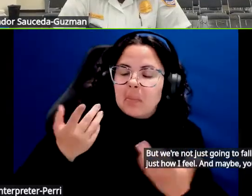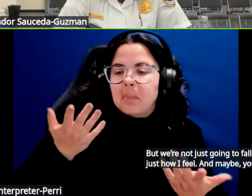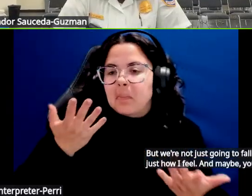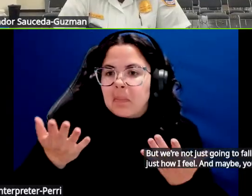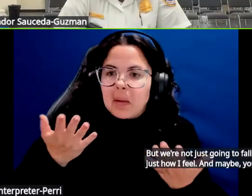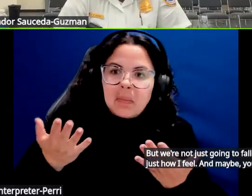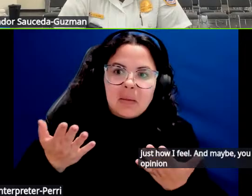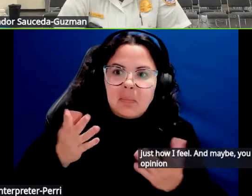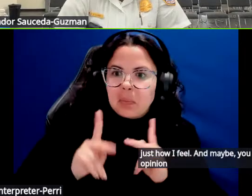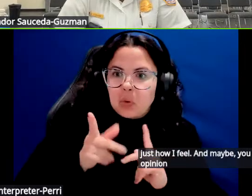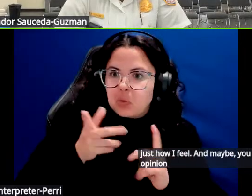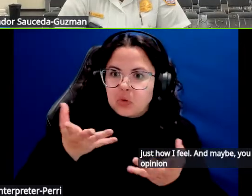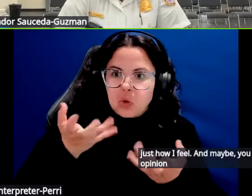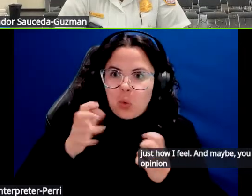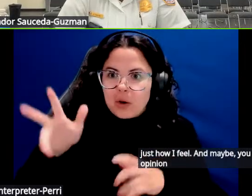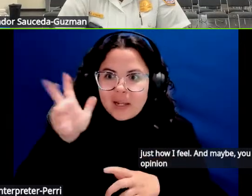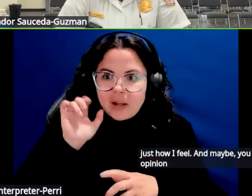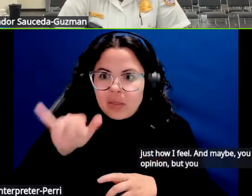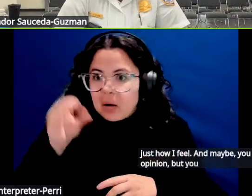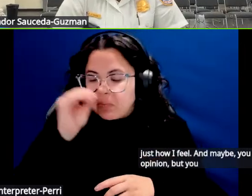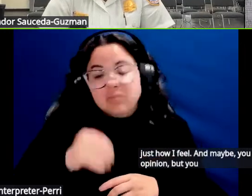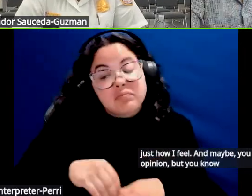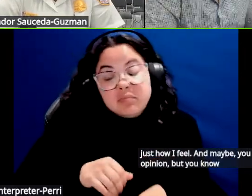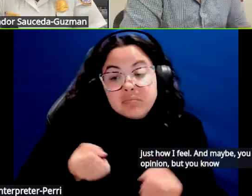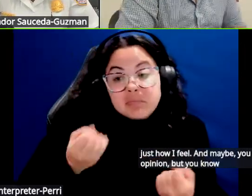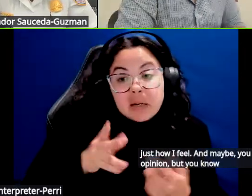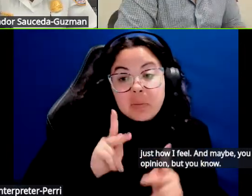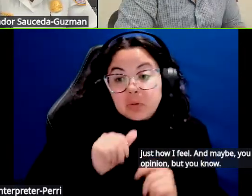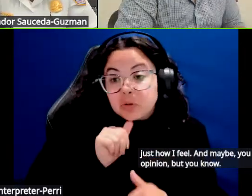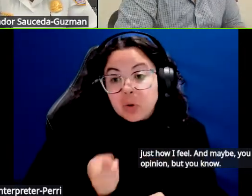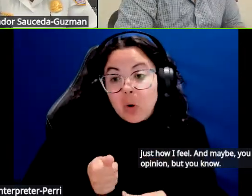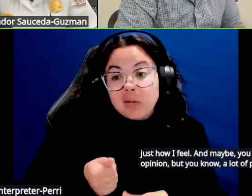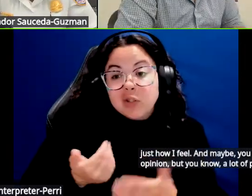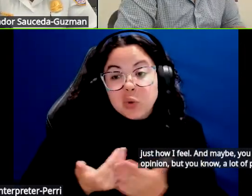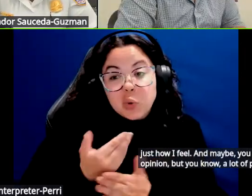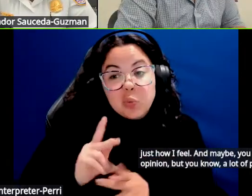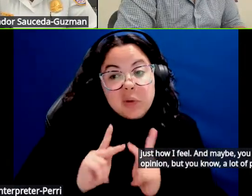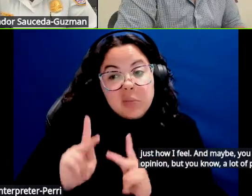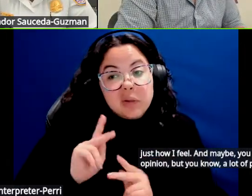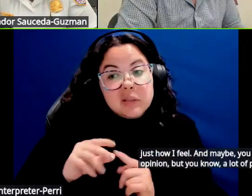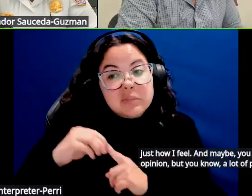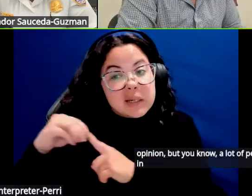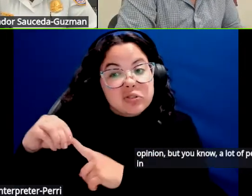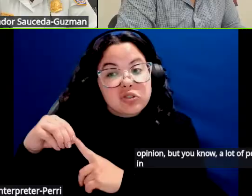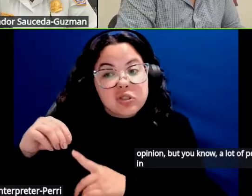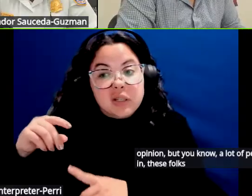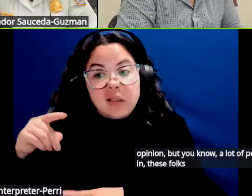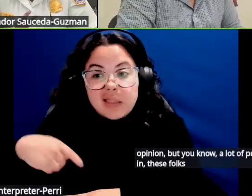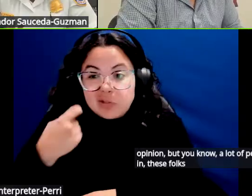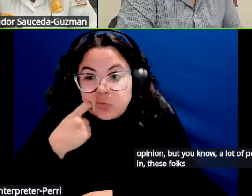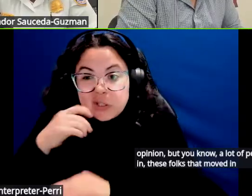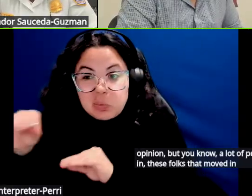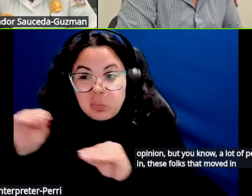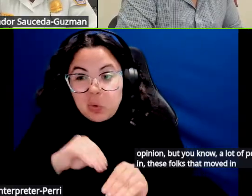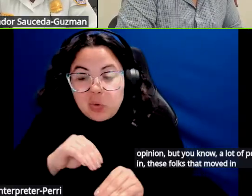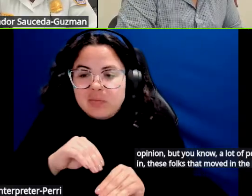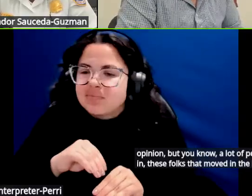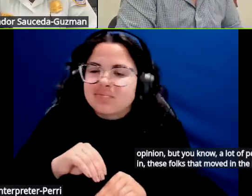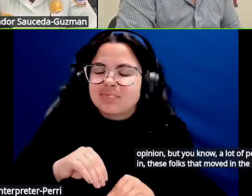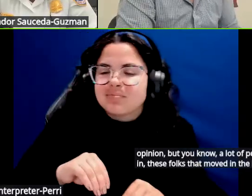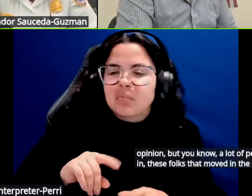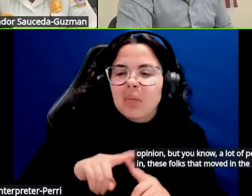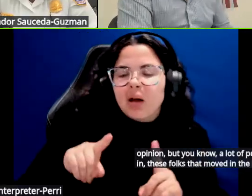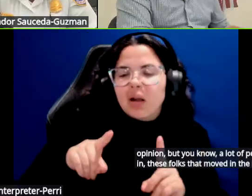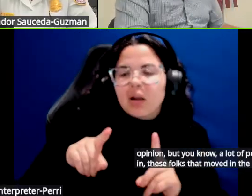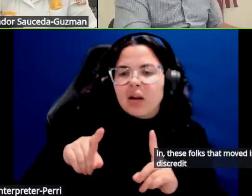opinion, but, you know, a lot I of take people pride in don't. it. A lot of people don't, especially the new people coming in, these folks that moved in the last 5-10 years. But I don't want to discredit them, Yeah.